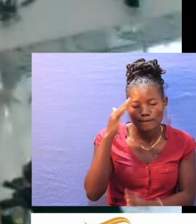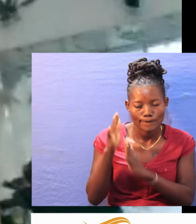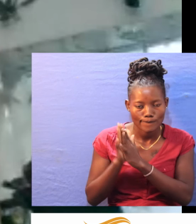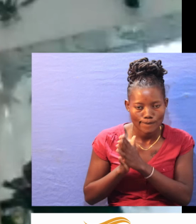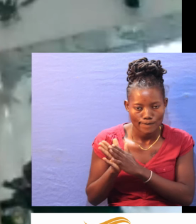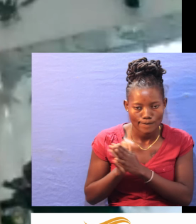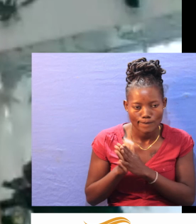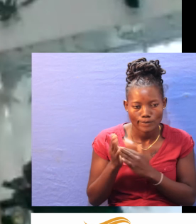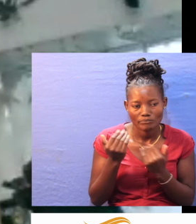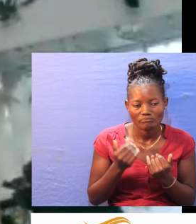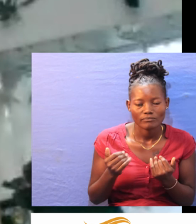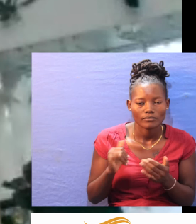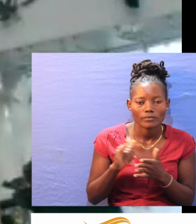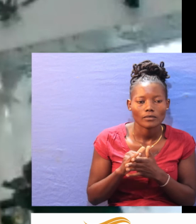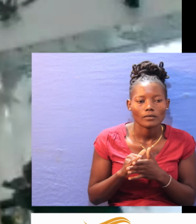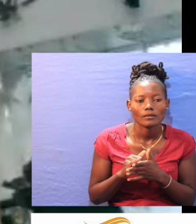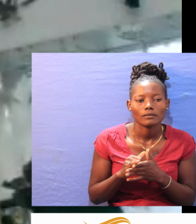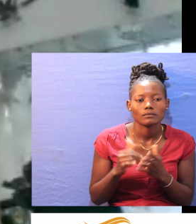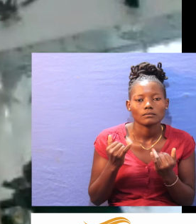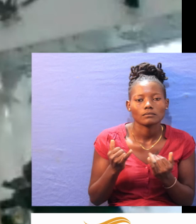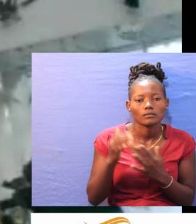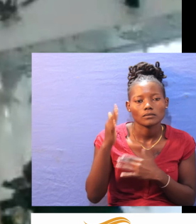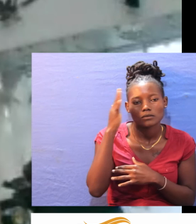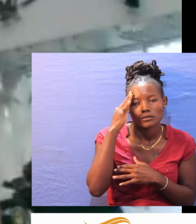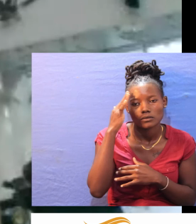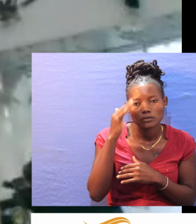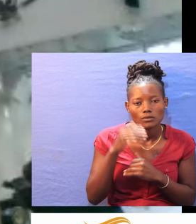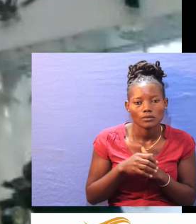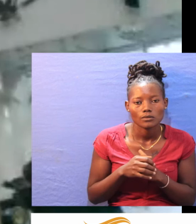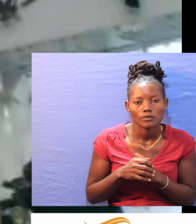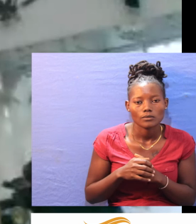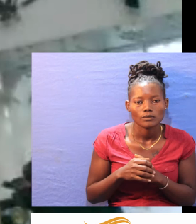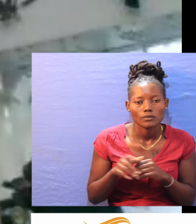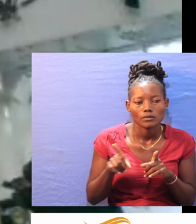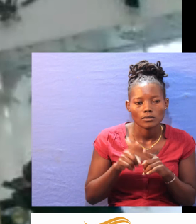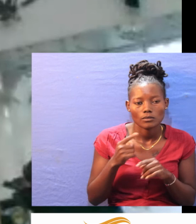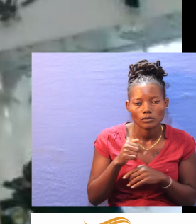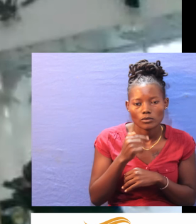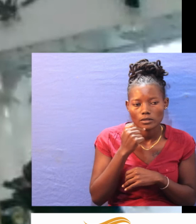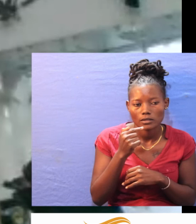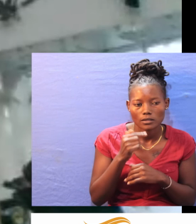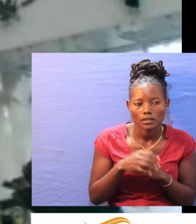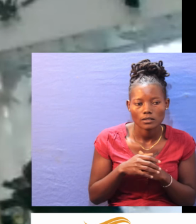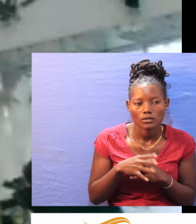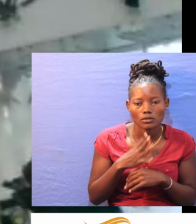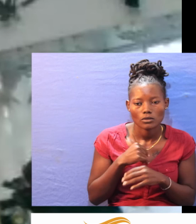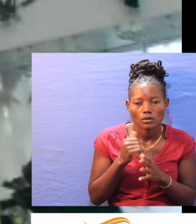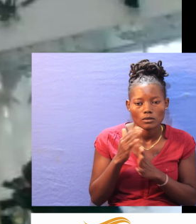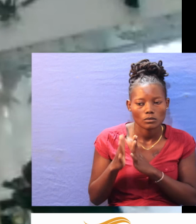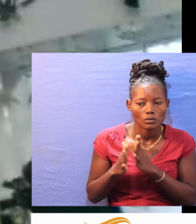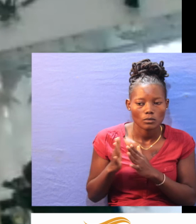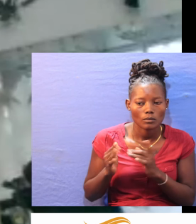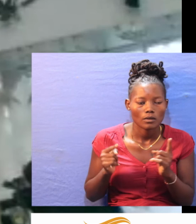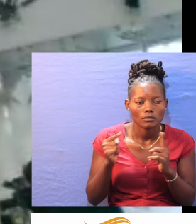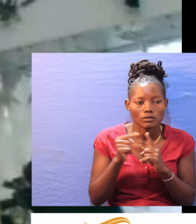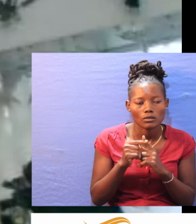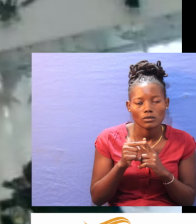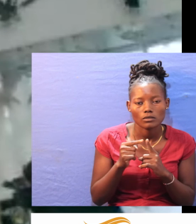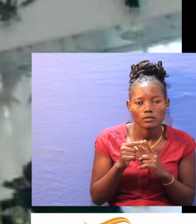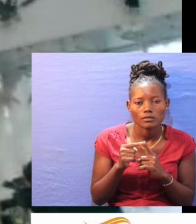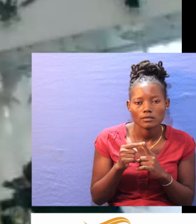motivation, things like that. So, it's like we said earlier, you can, you want to set goals, you want to set